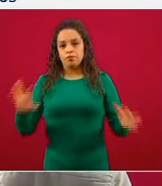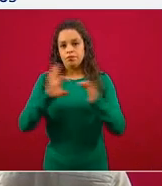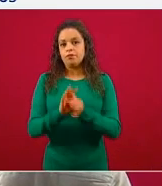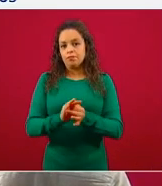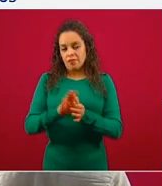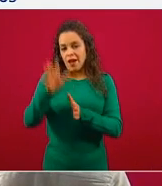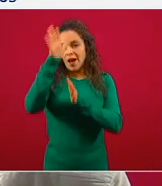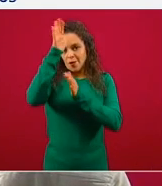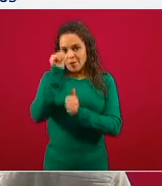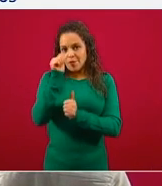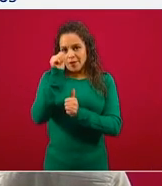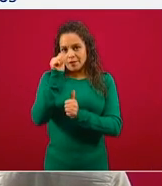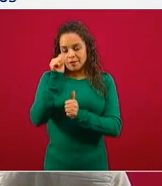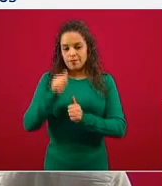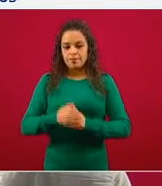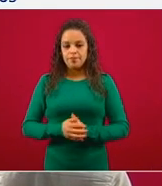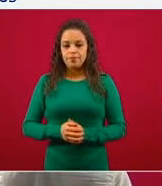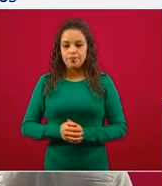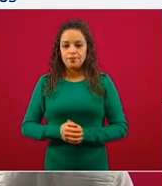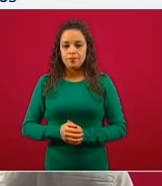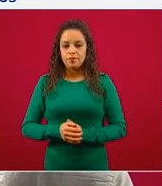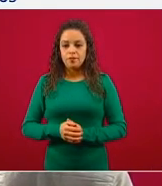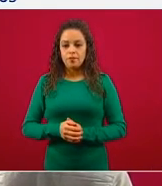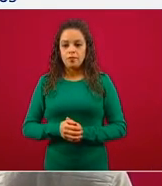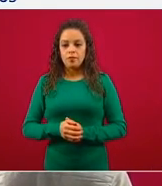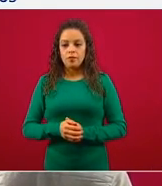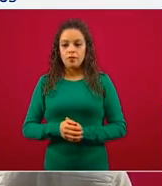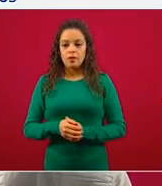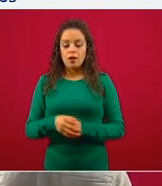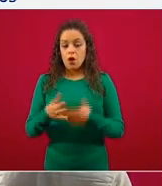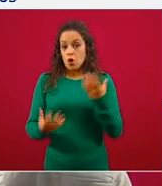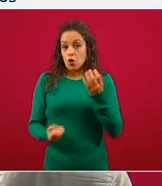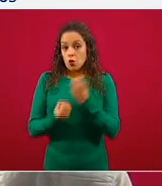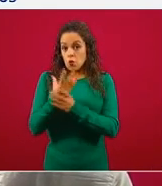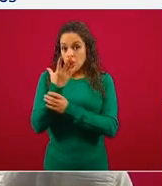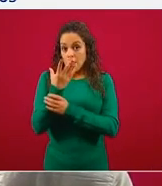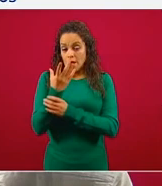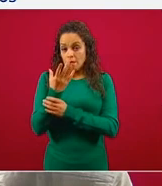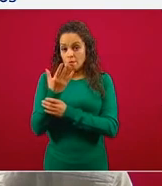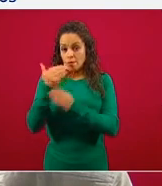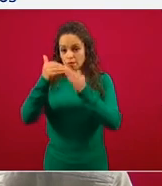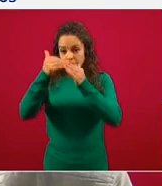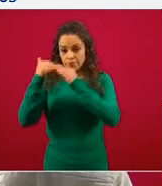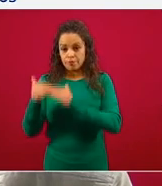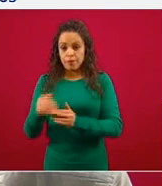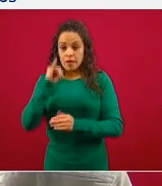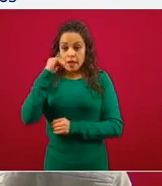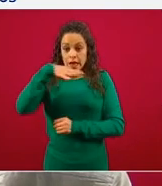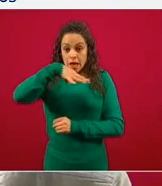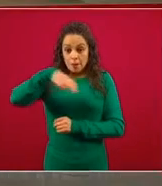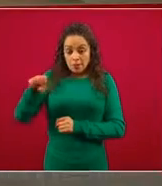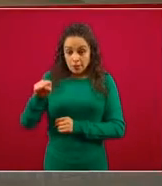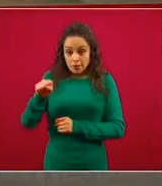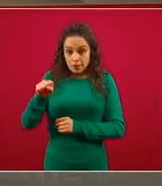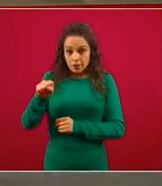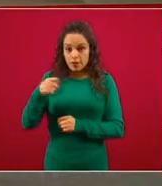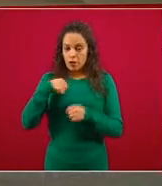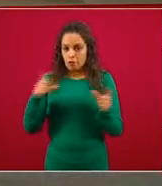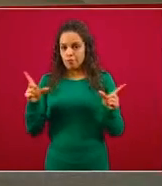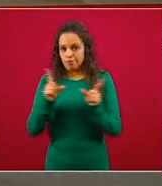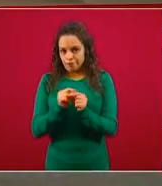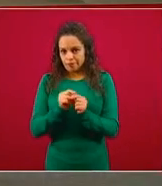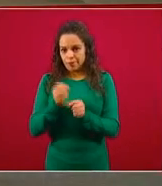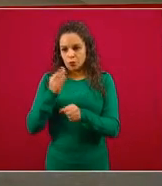the private sector. But the new piece of information, and the director of IMSS will be talking about this